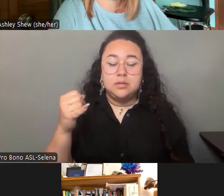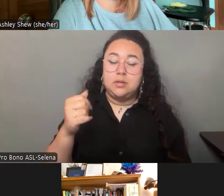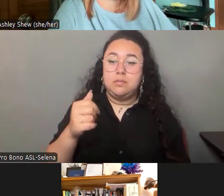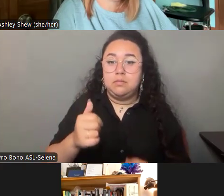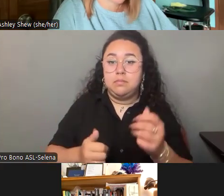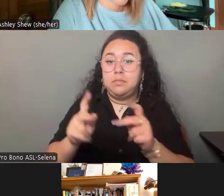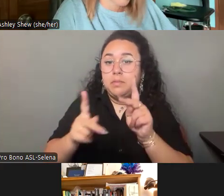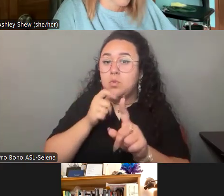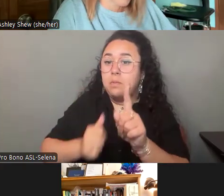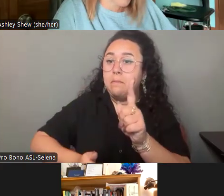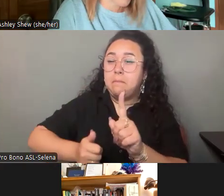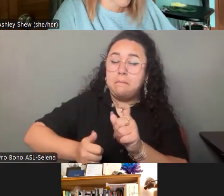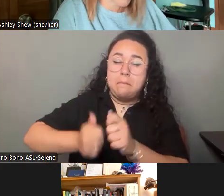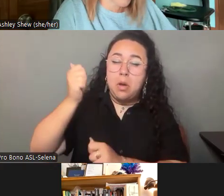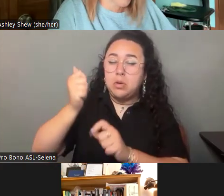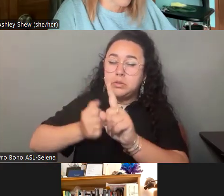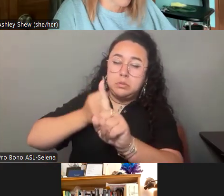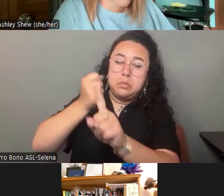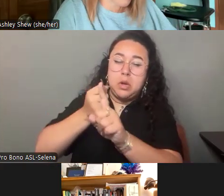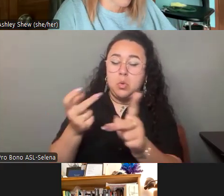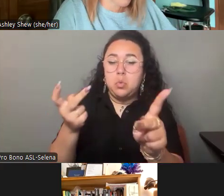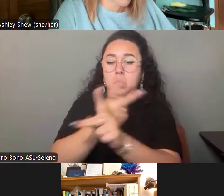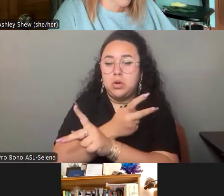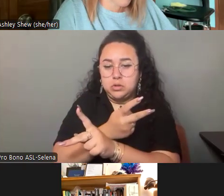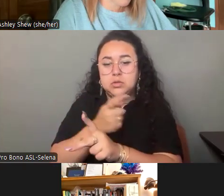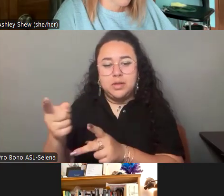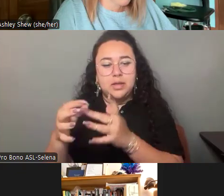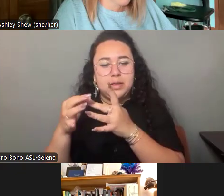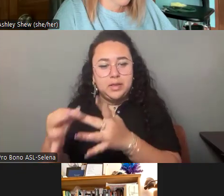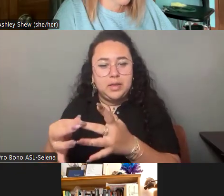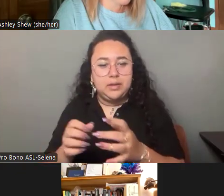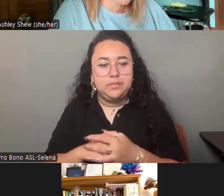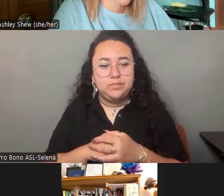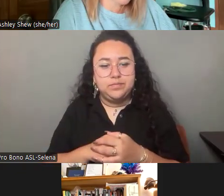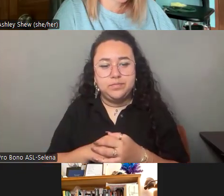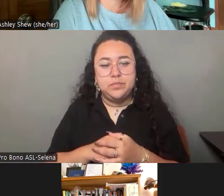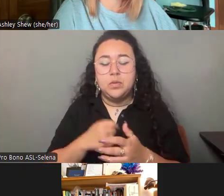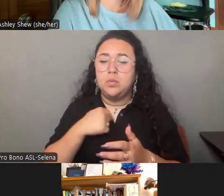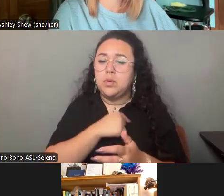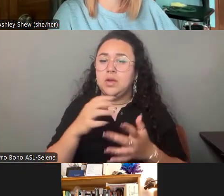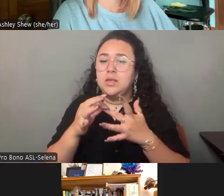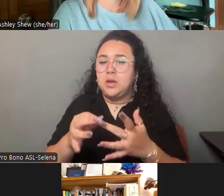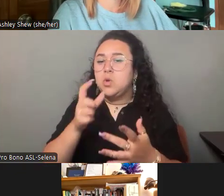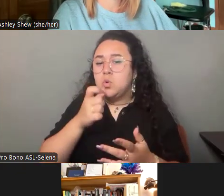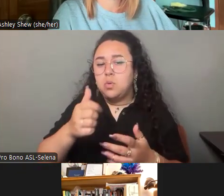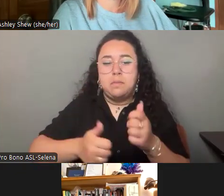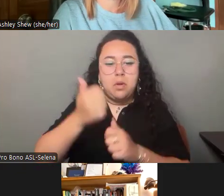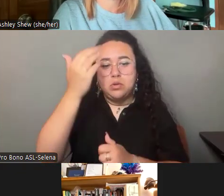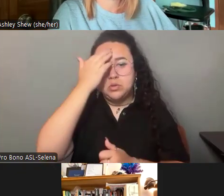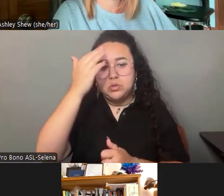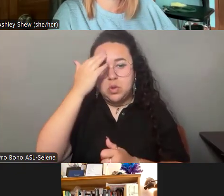by those who most know these systems. Right? Is Laura Levins Morales